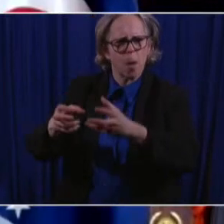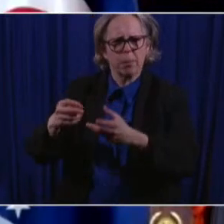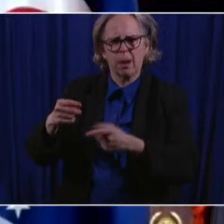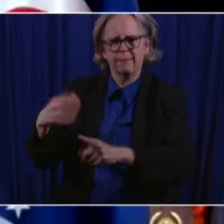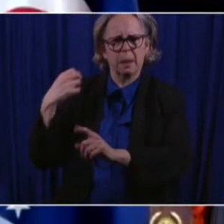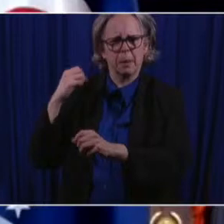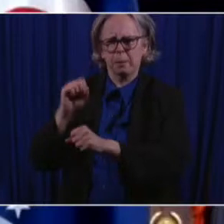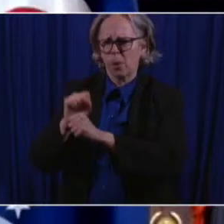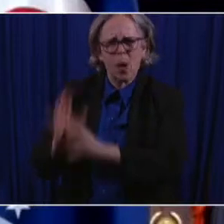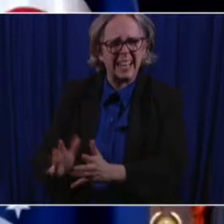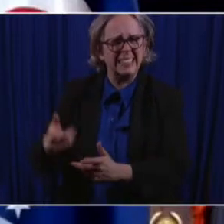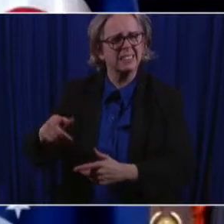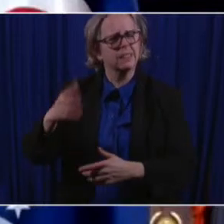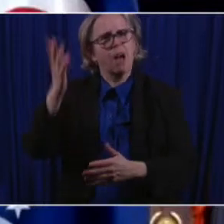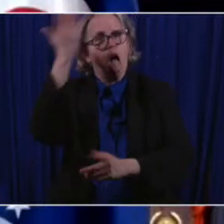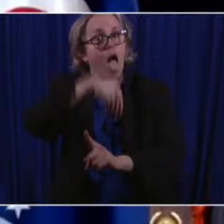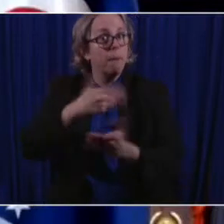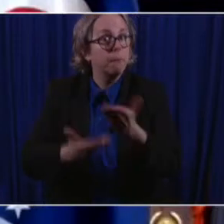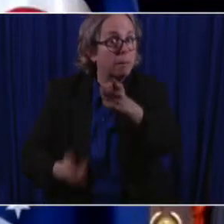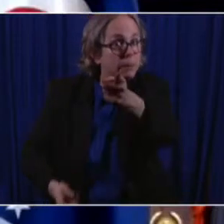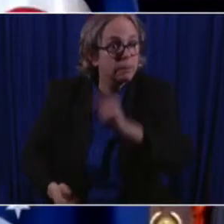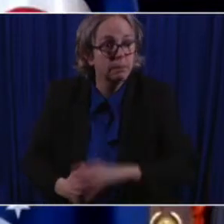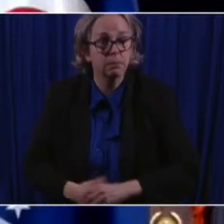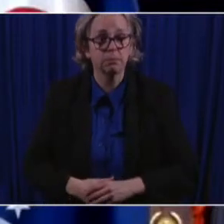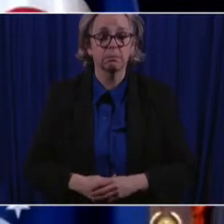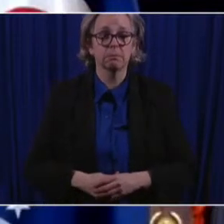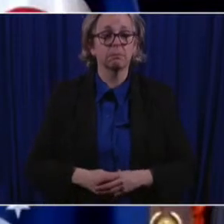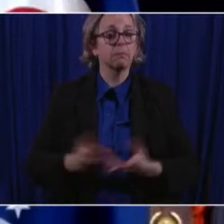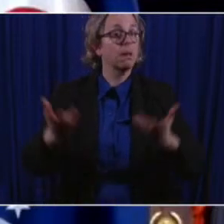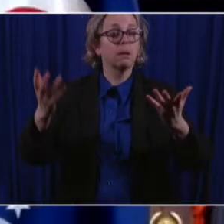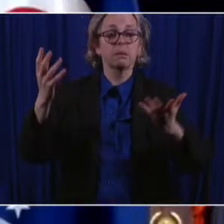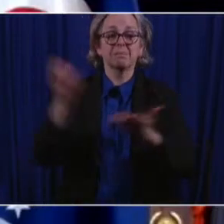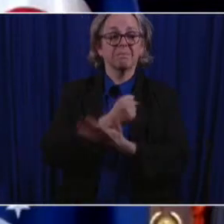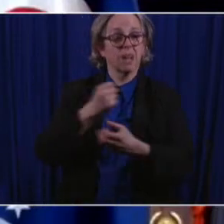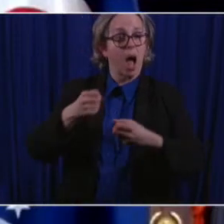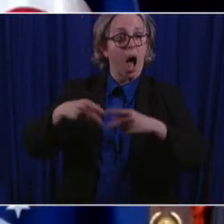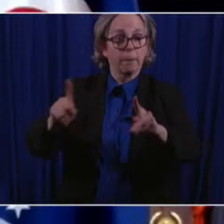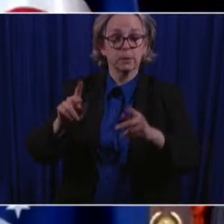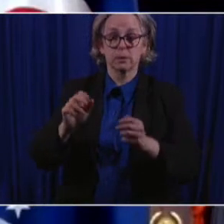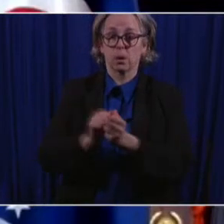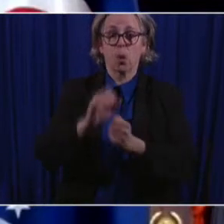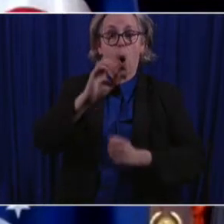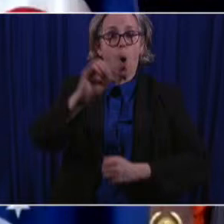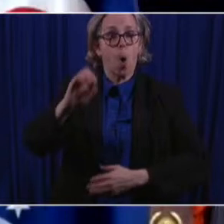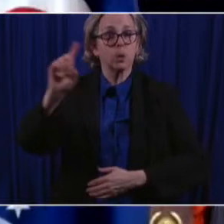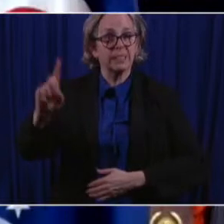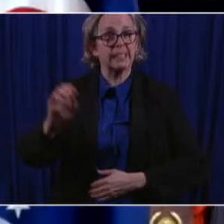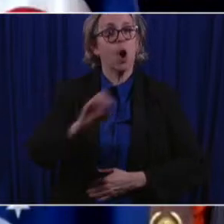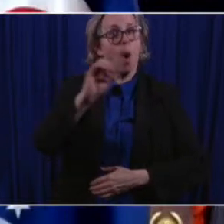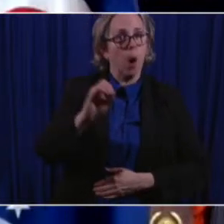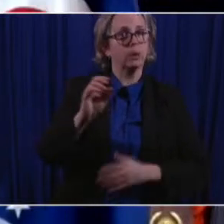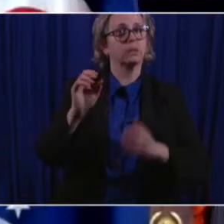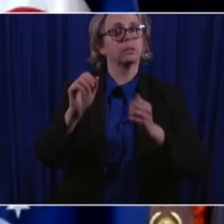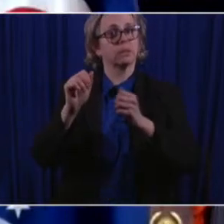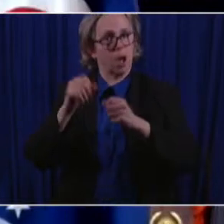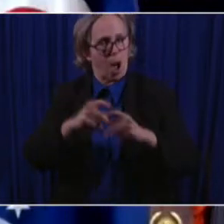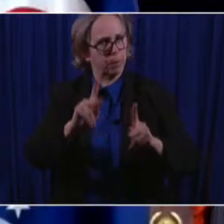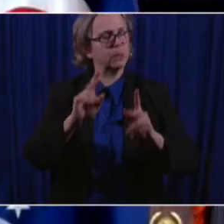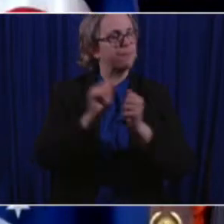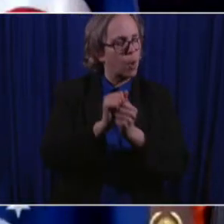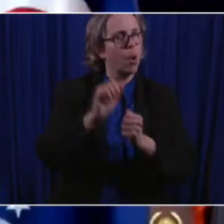opportunities for Ohioans with disabilities inclusive employer toolkit. And you can find out more information on that at